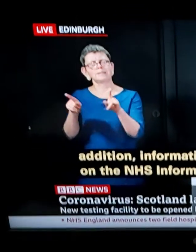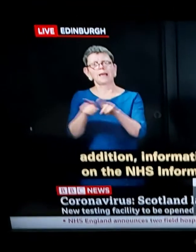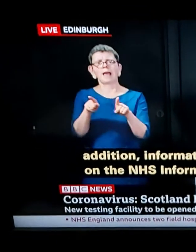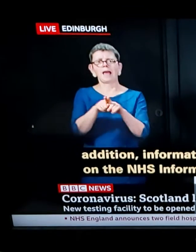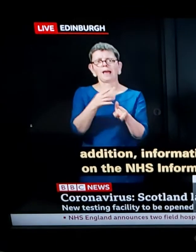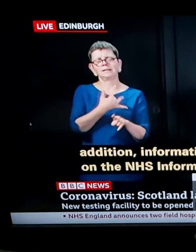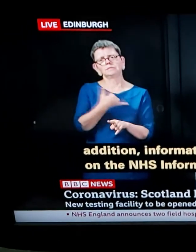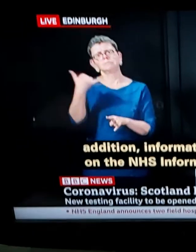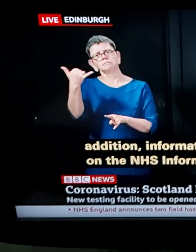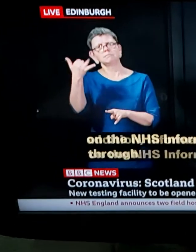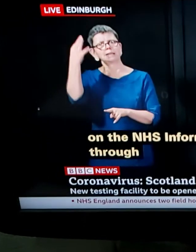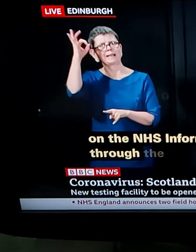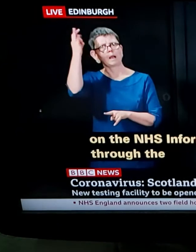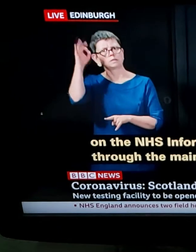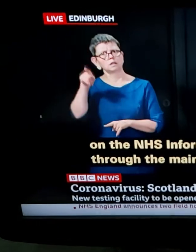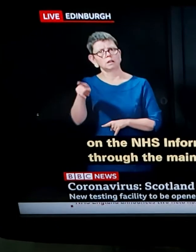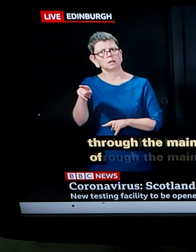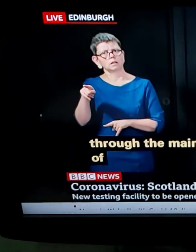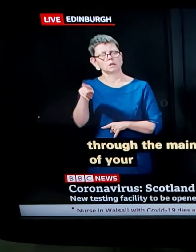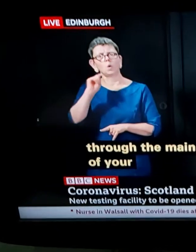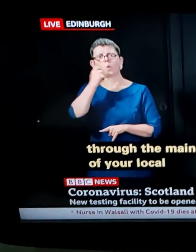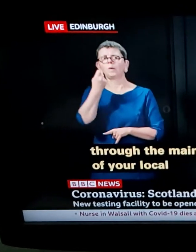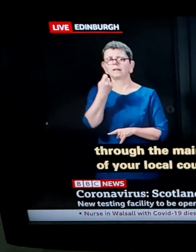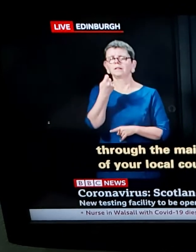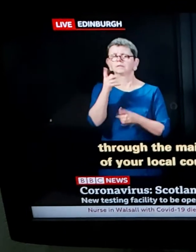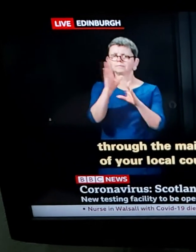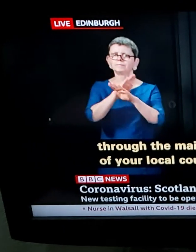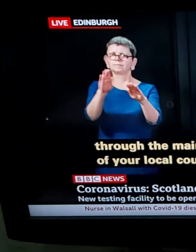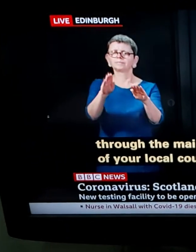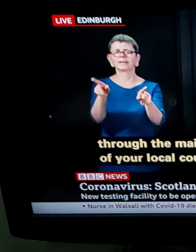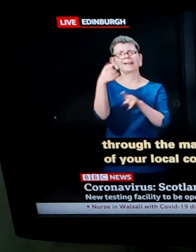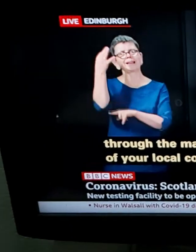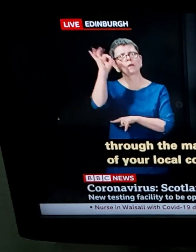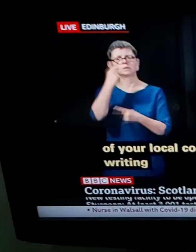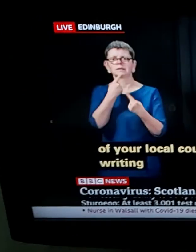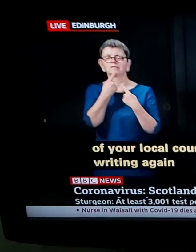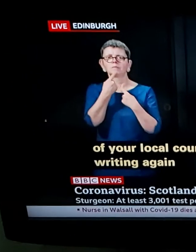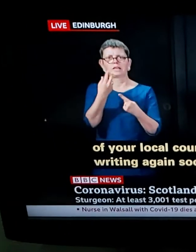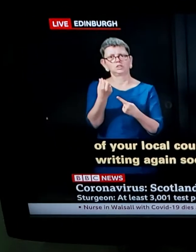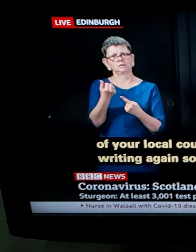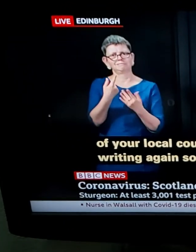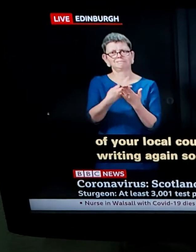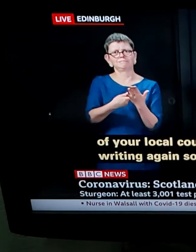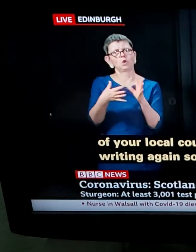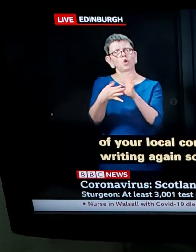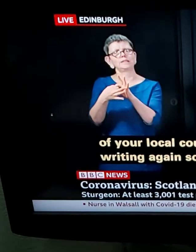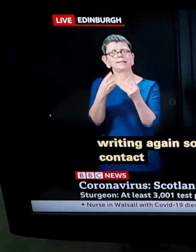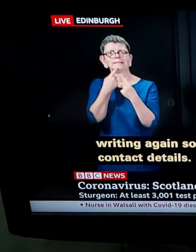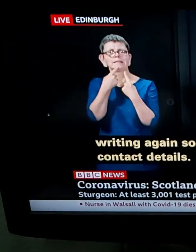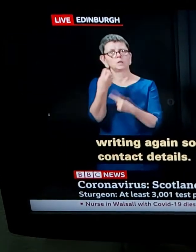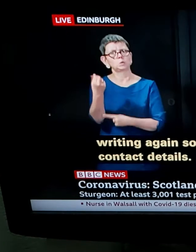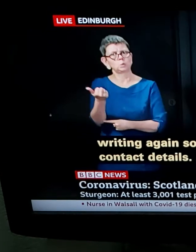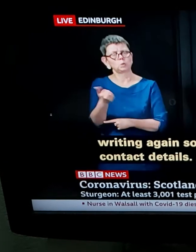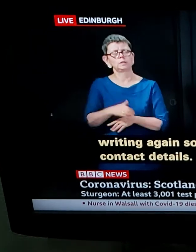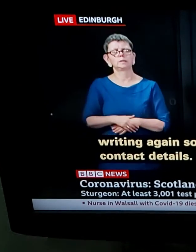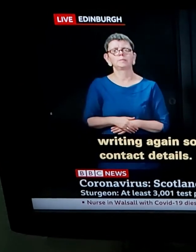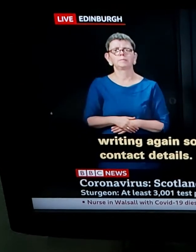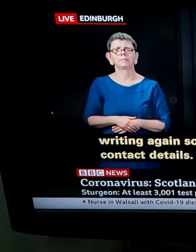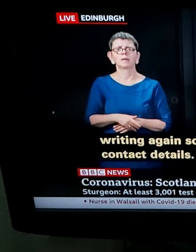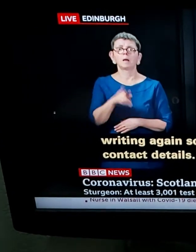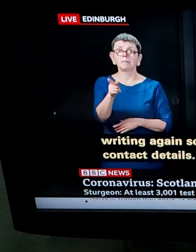council, and we'll be writing again soon with local contact details. And I want today to encourage everyone who